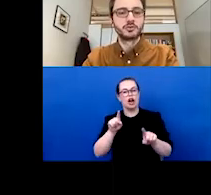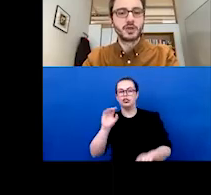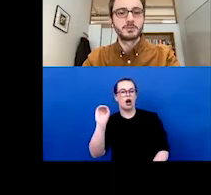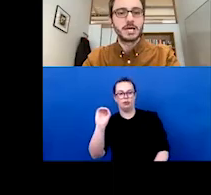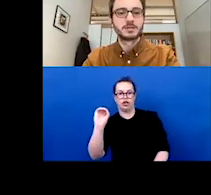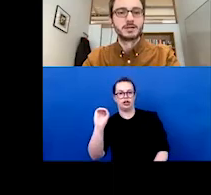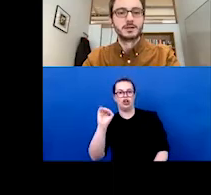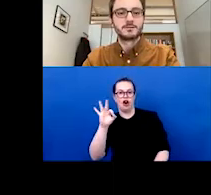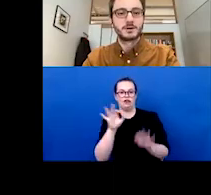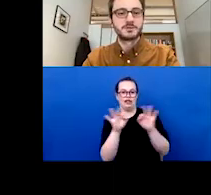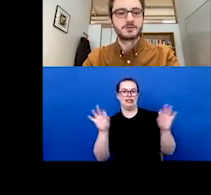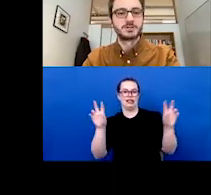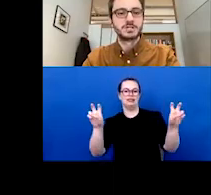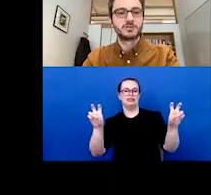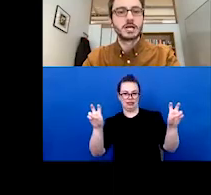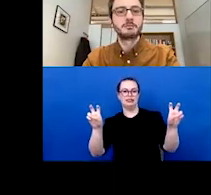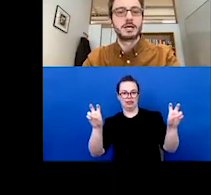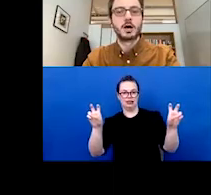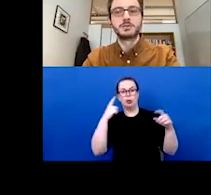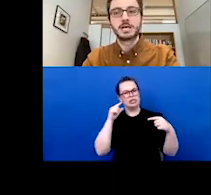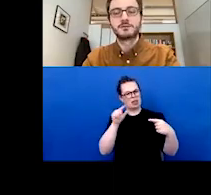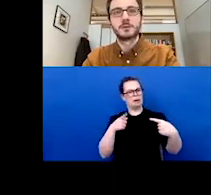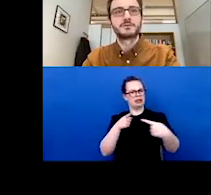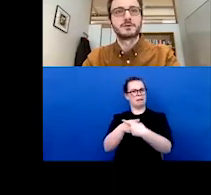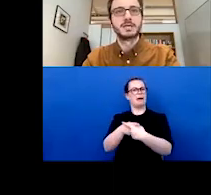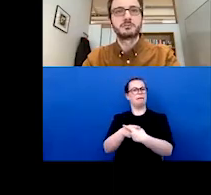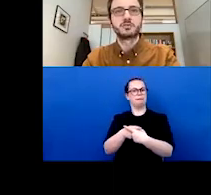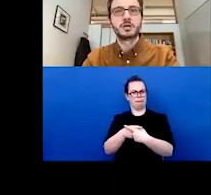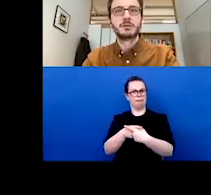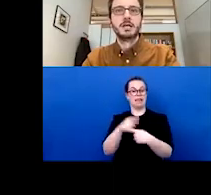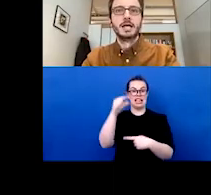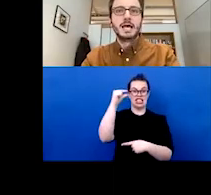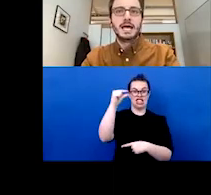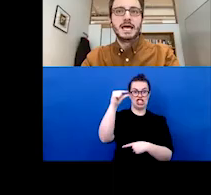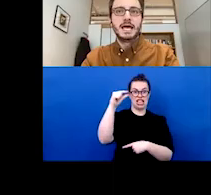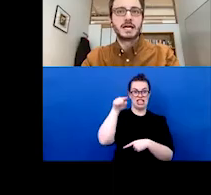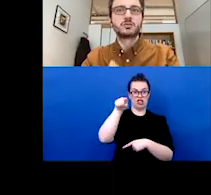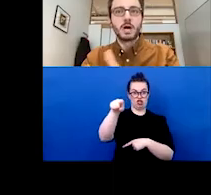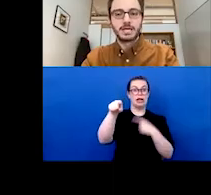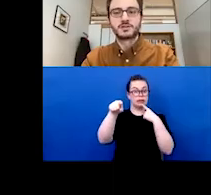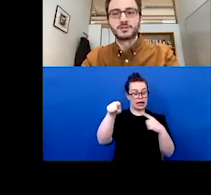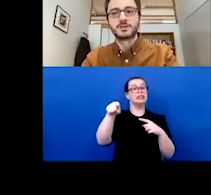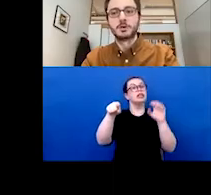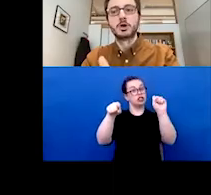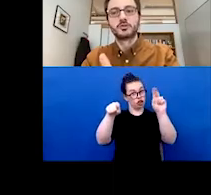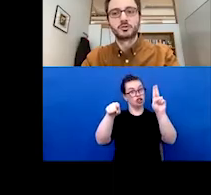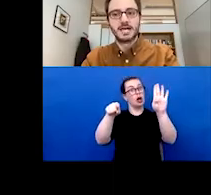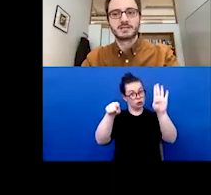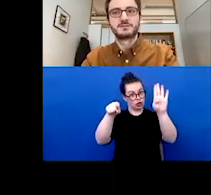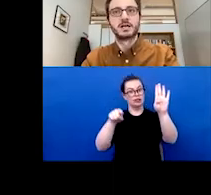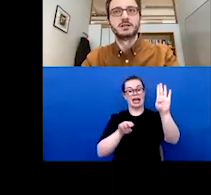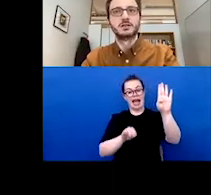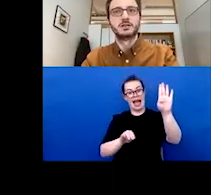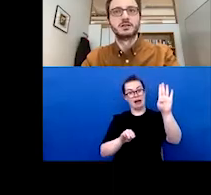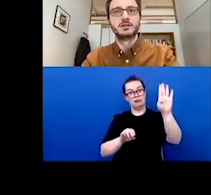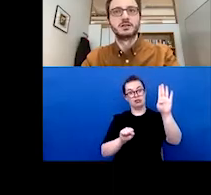labels. So subject coming from the G stream and object coming from the M stream. And that is why the system learns to